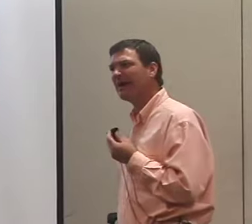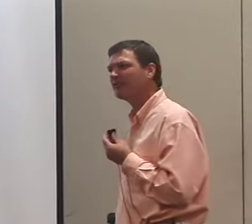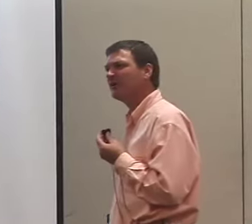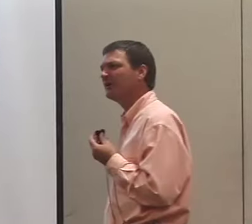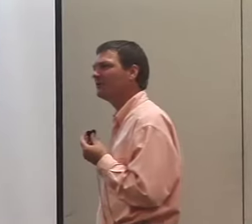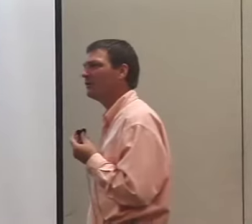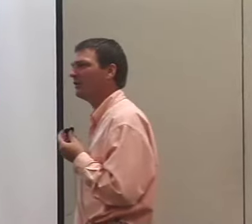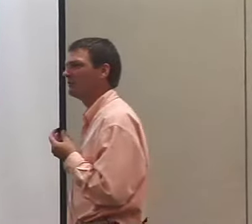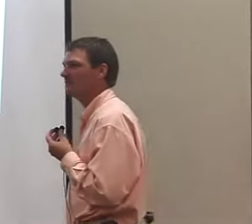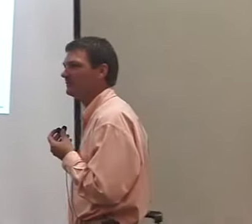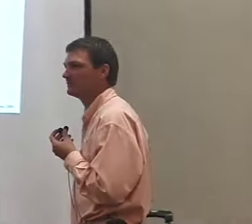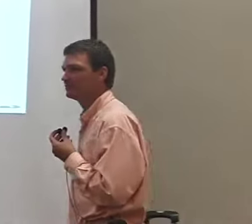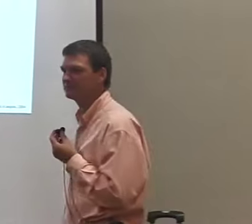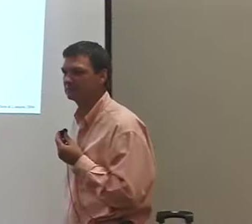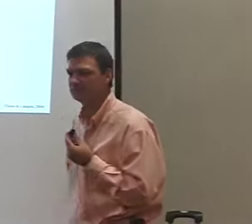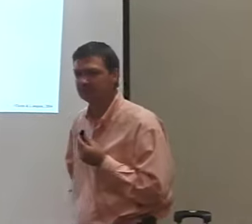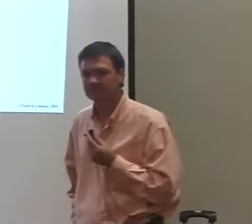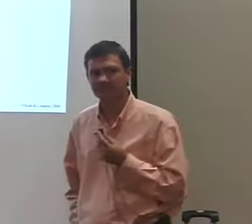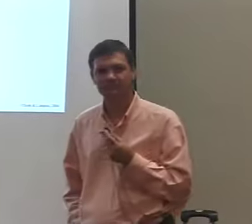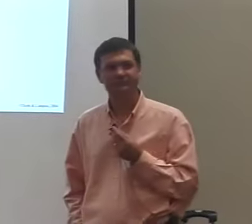happens after he makes a noise?